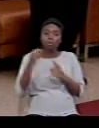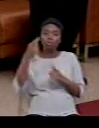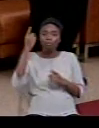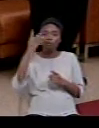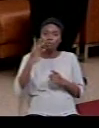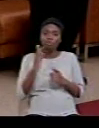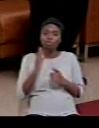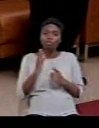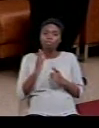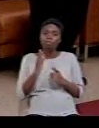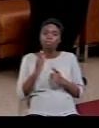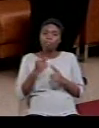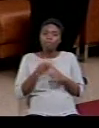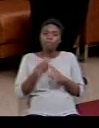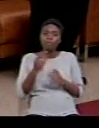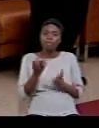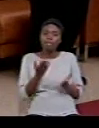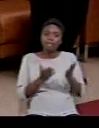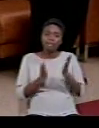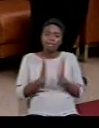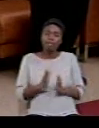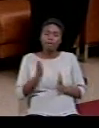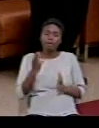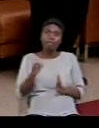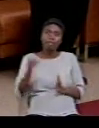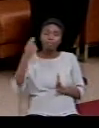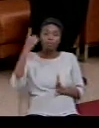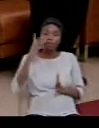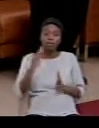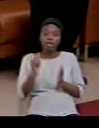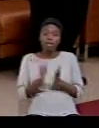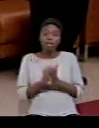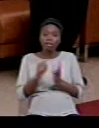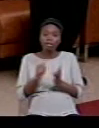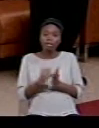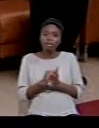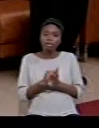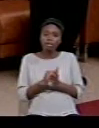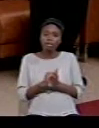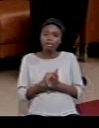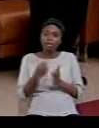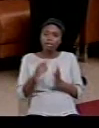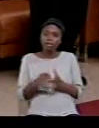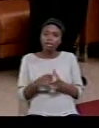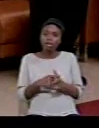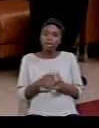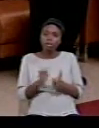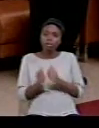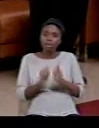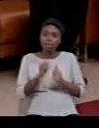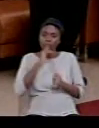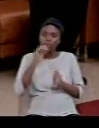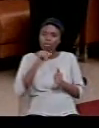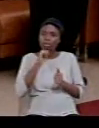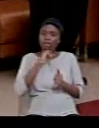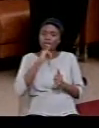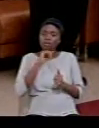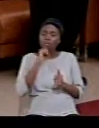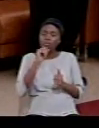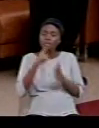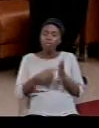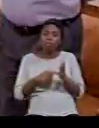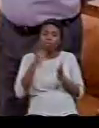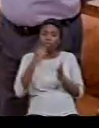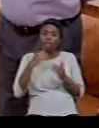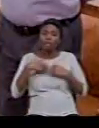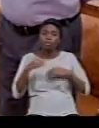from the anointed servant of God, that what remains is not as much as what has gone before. So let's